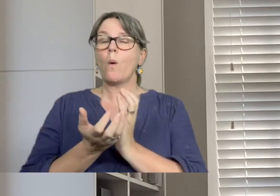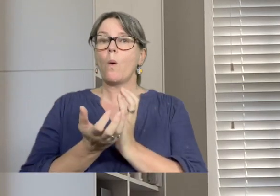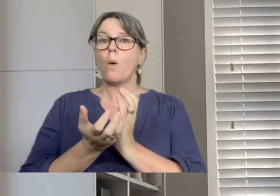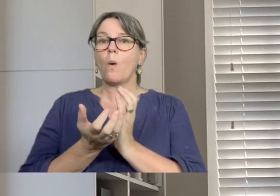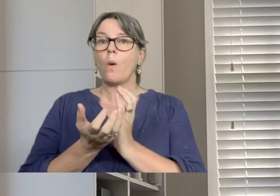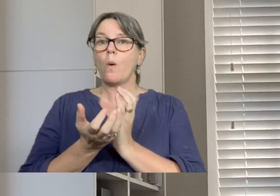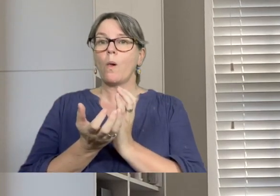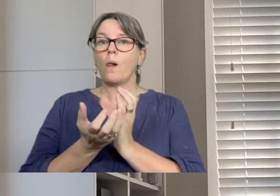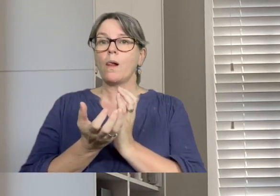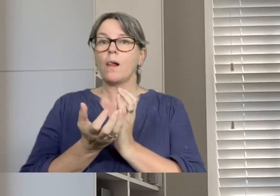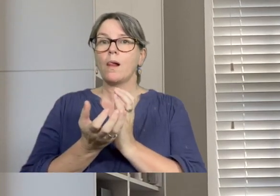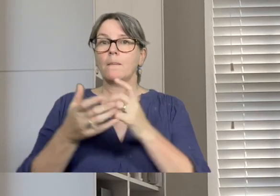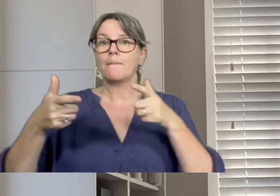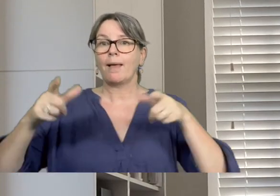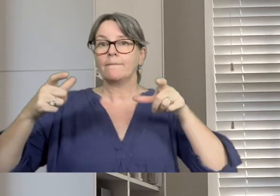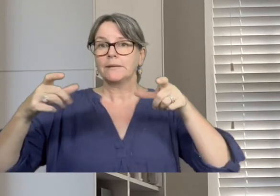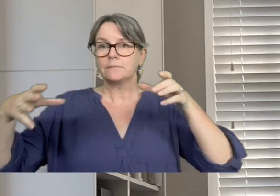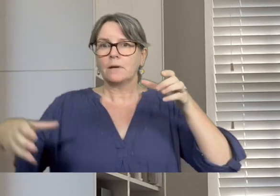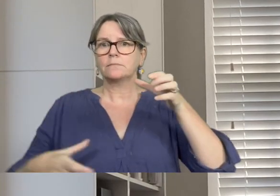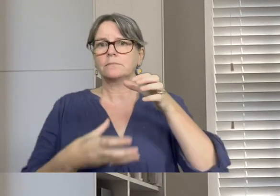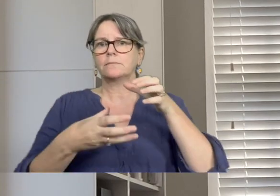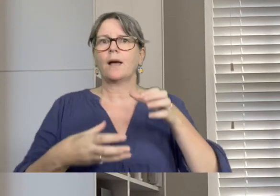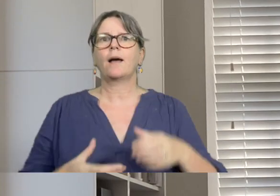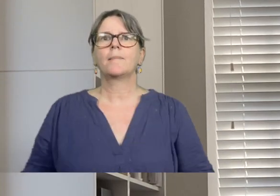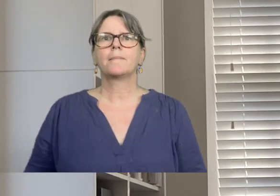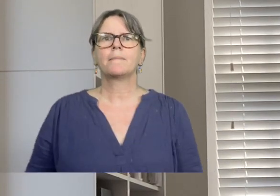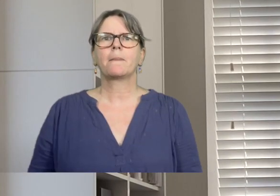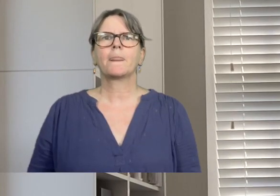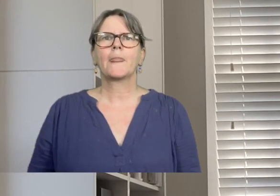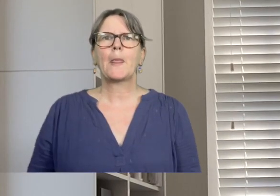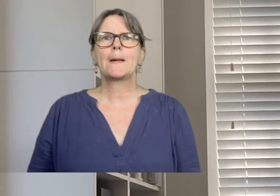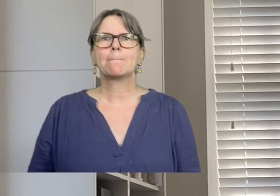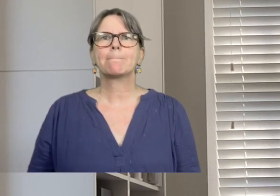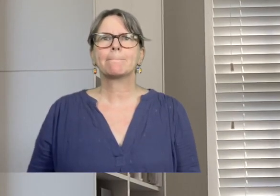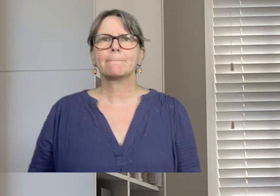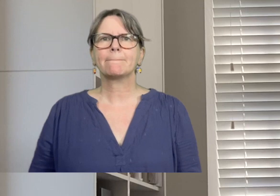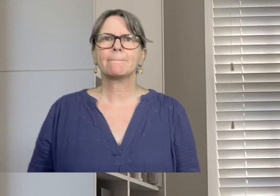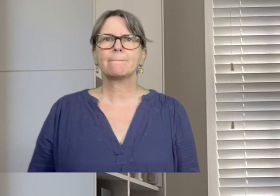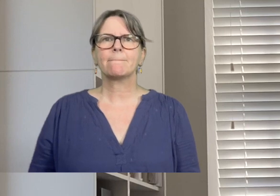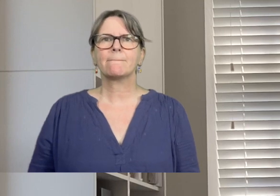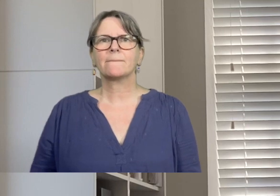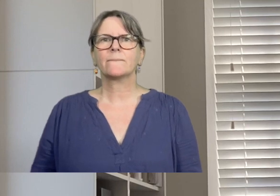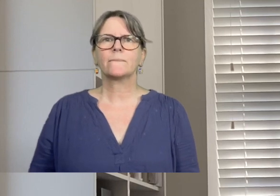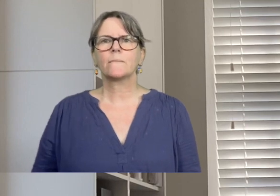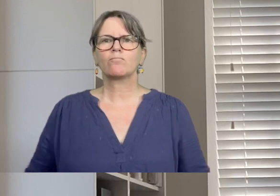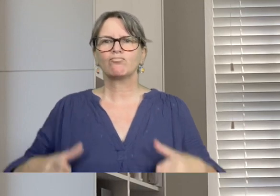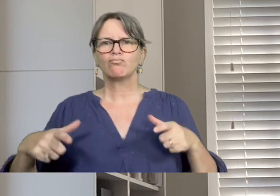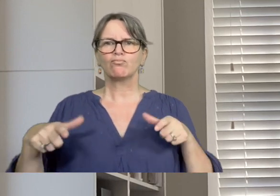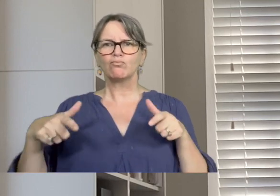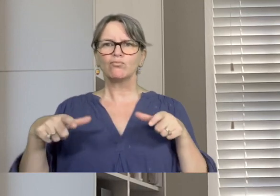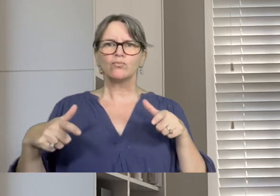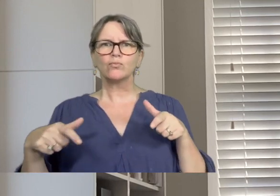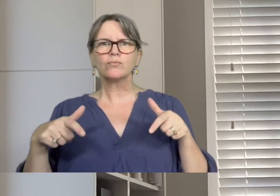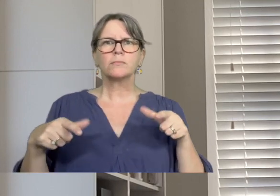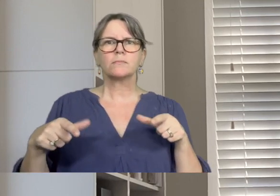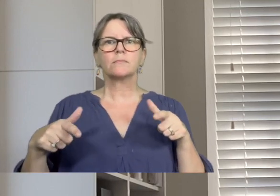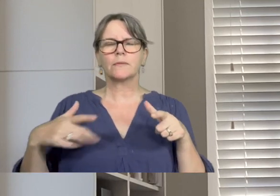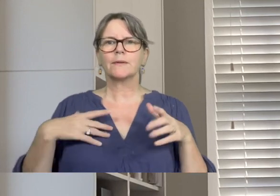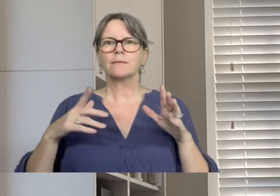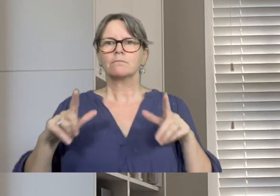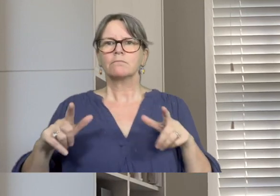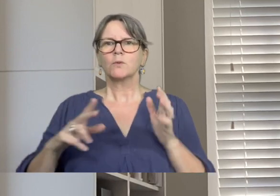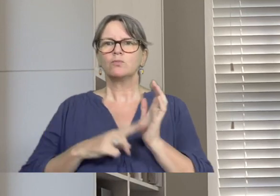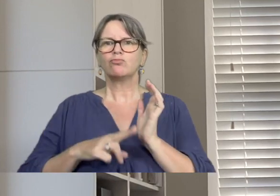again with the ball under the pelvis, which adds an element of instability. It's a definite moment of embracing the